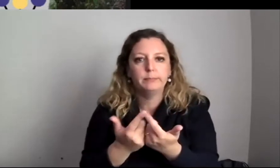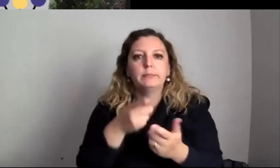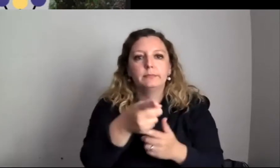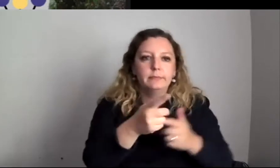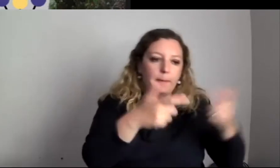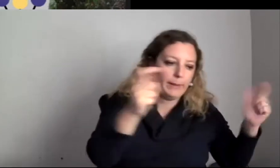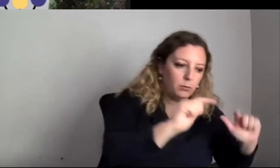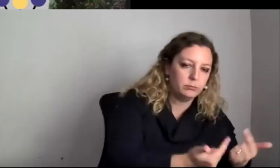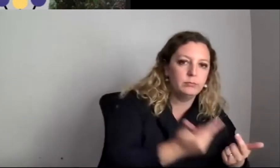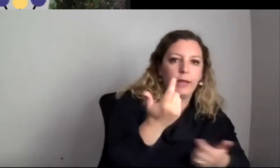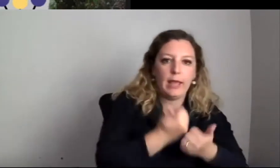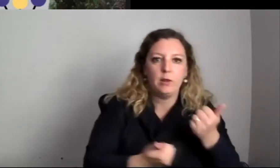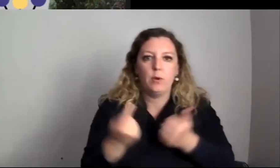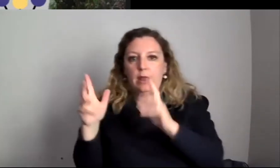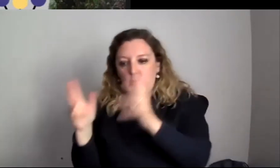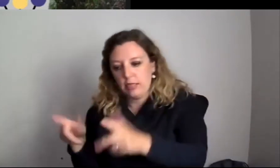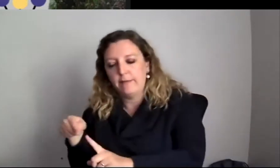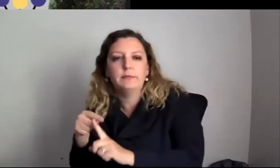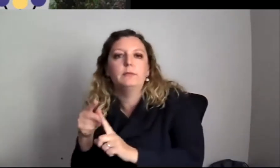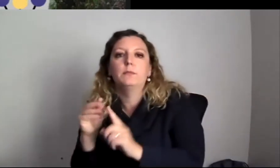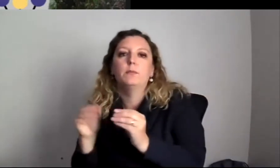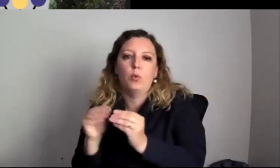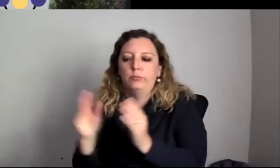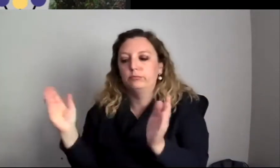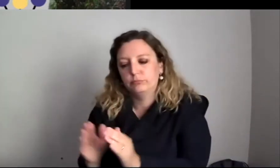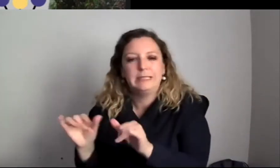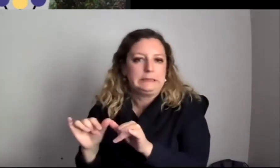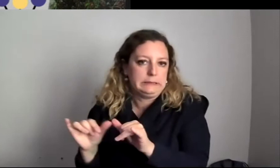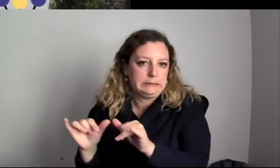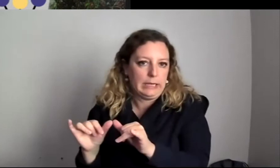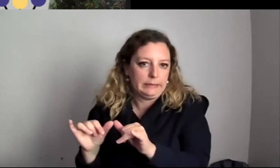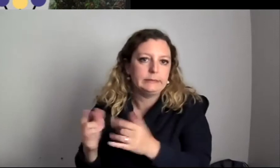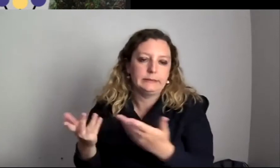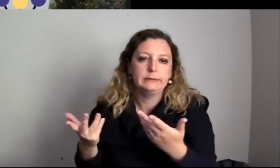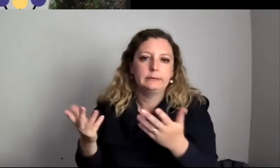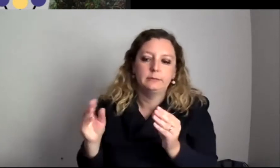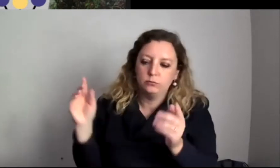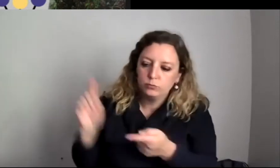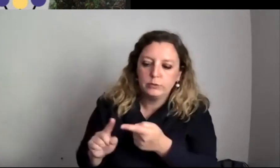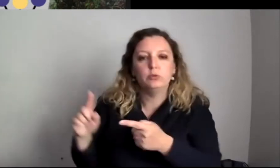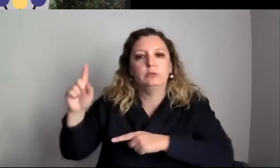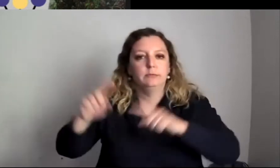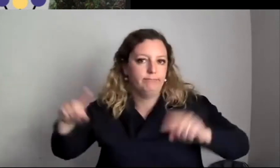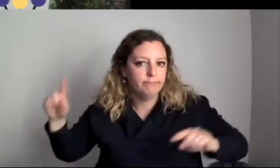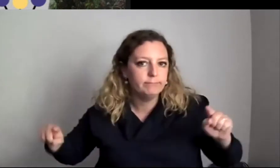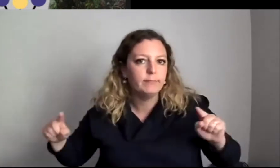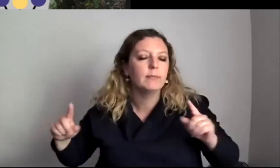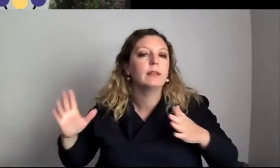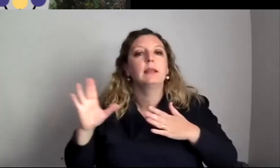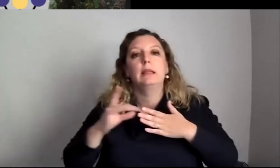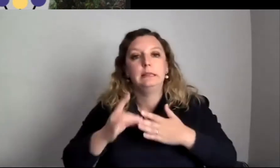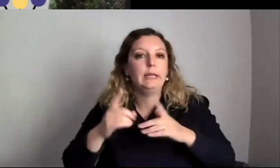here, anyone left over here is going to have a much reduced size, a much reduced genetic diversity. And this can lead